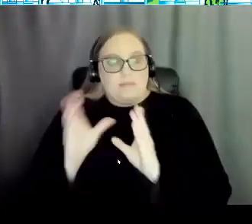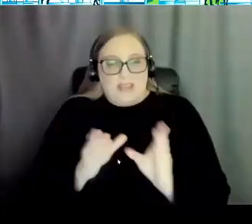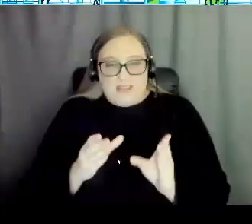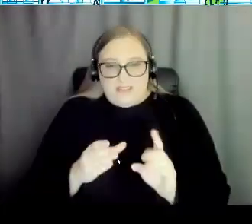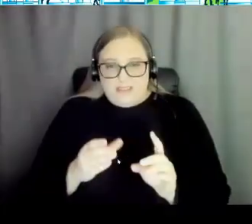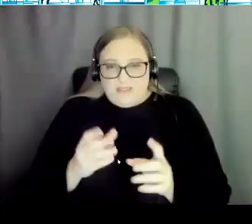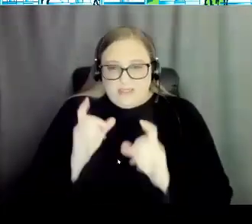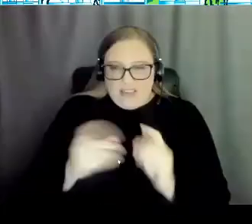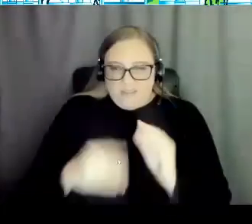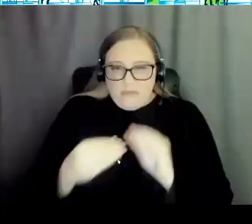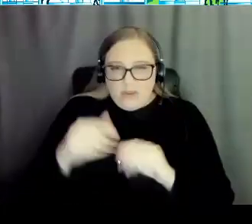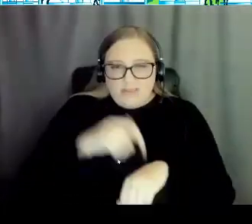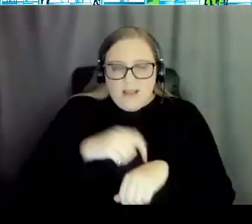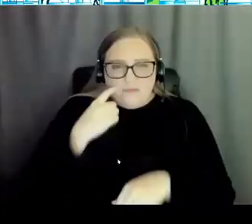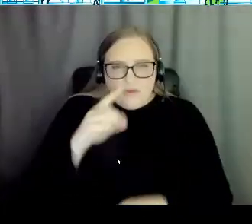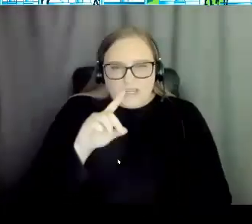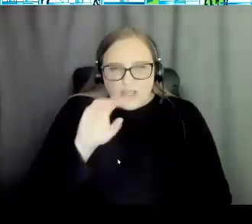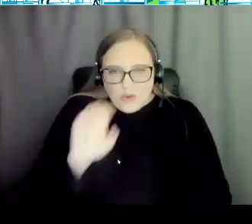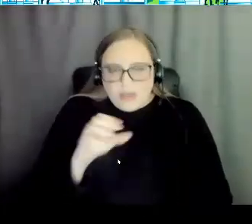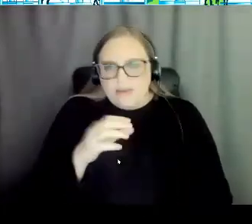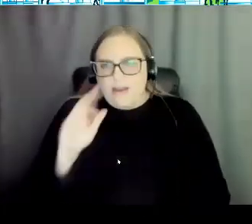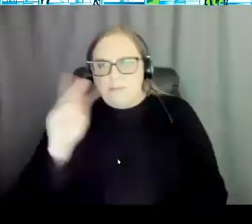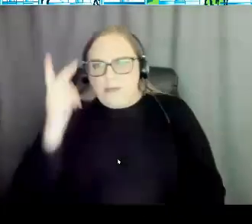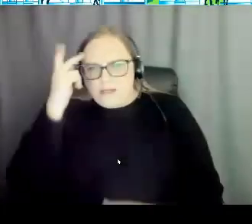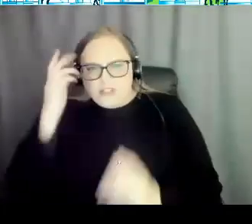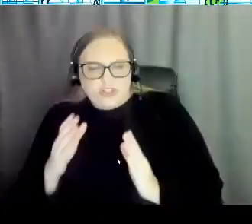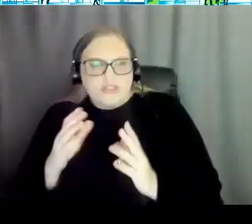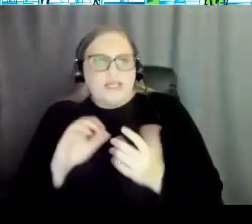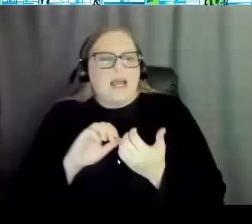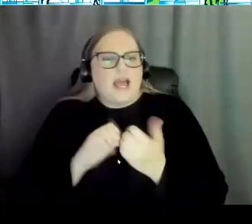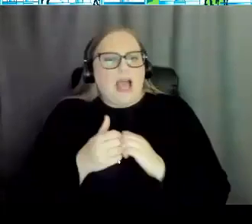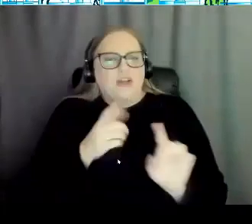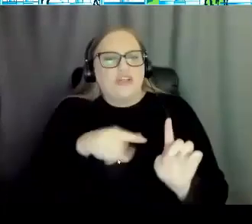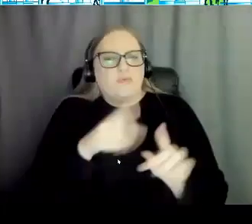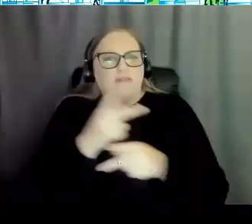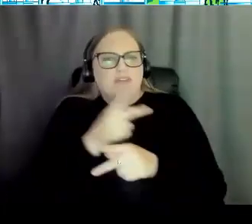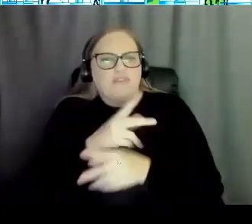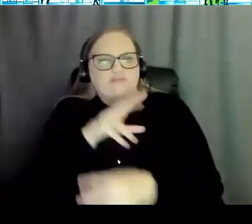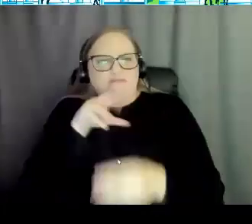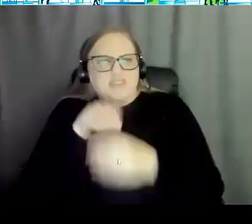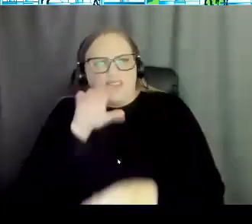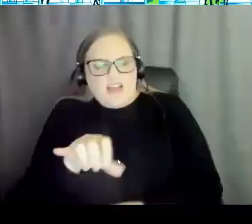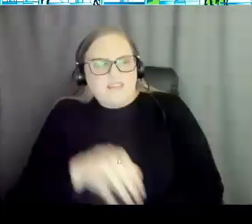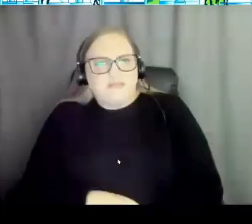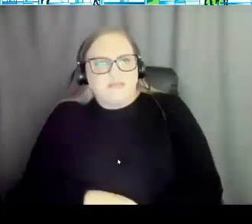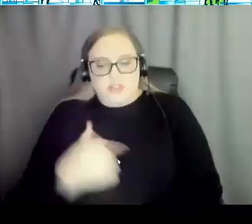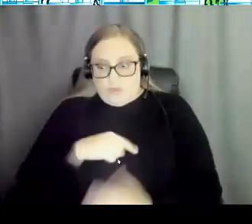politicians? And how does the consent-based siting consortia figure into this? Do we have a plan B?